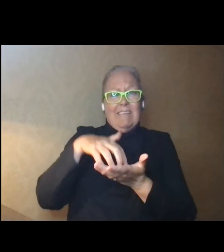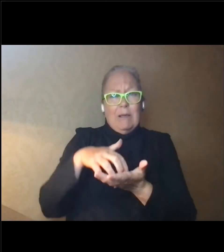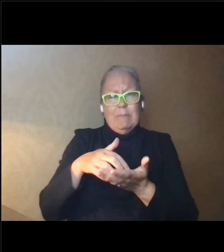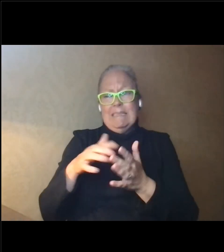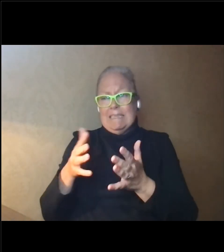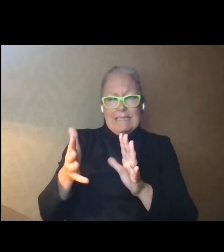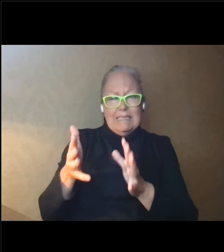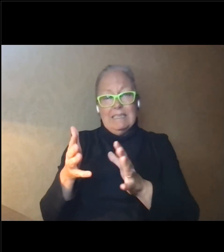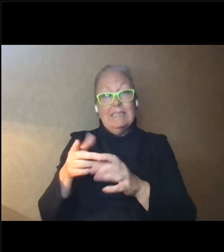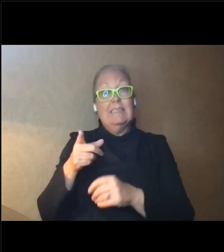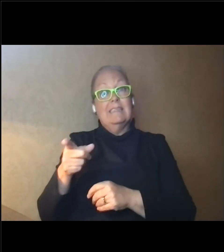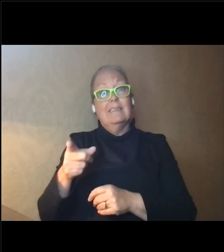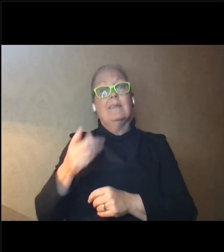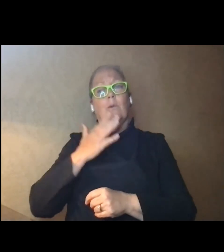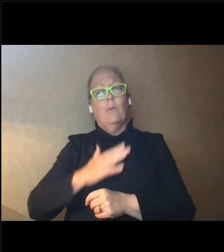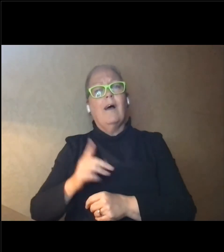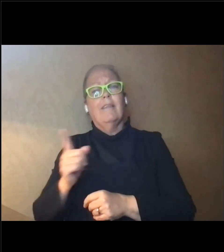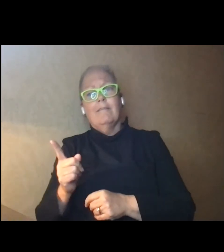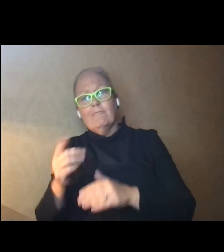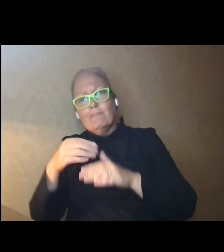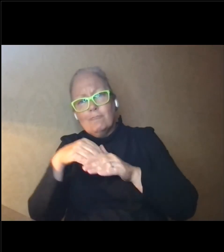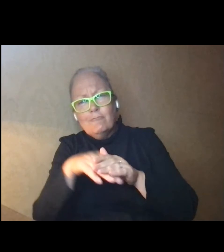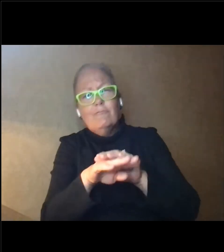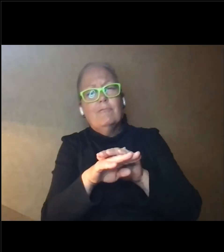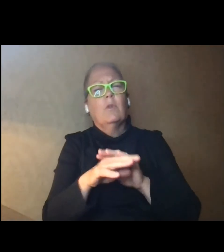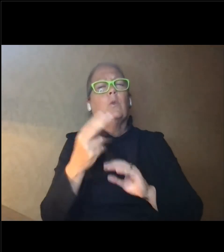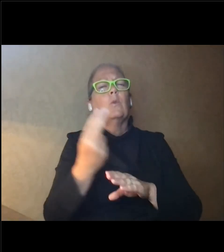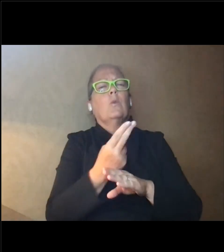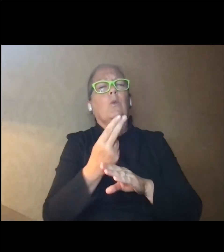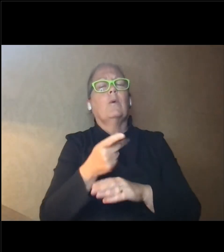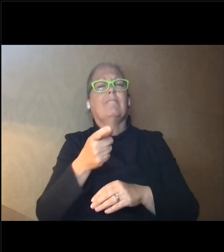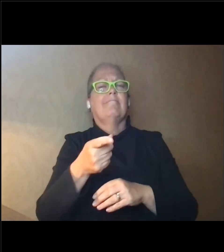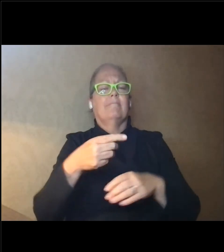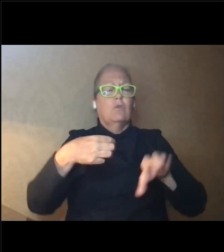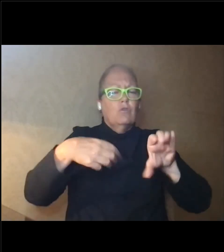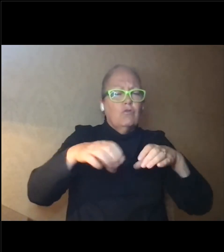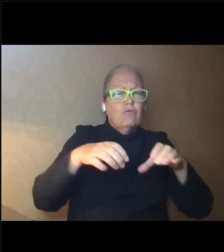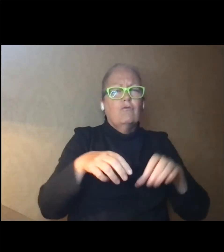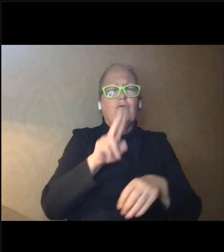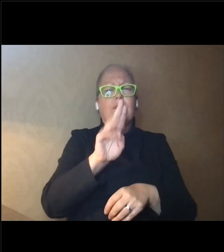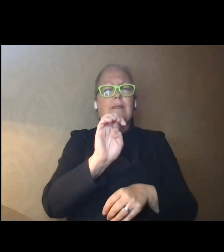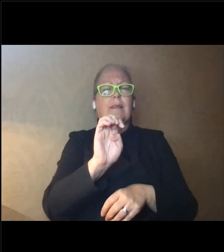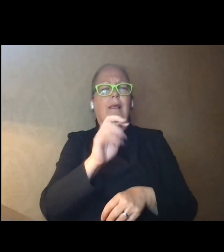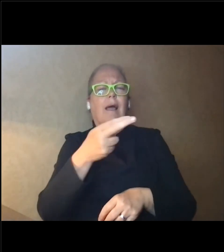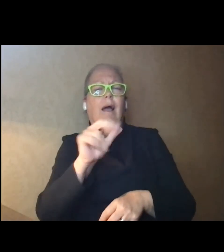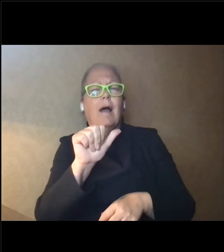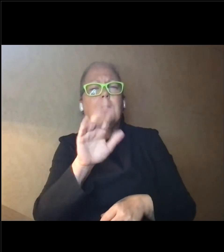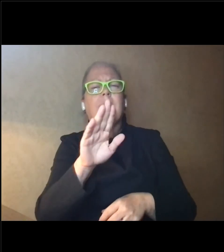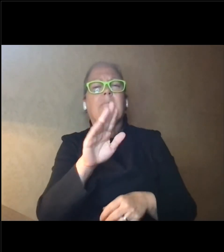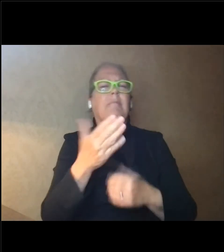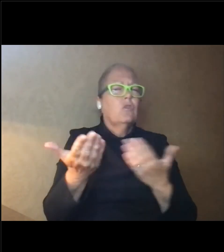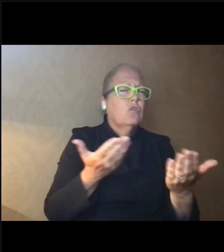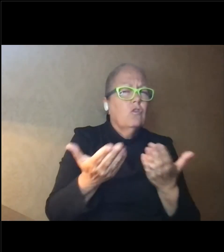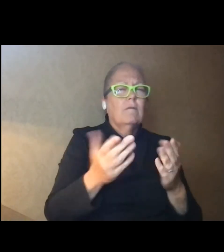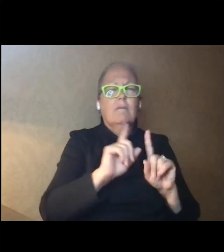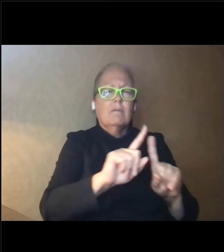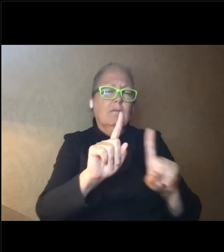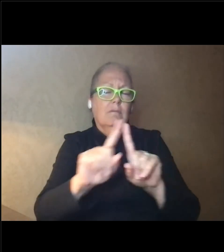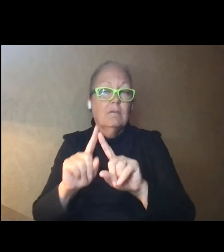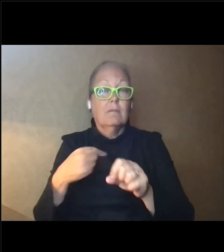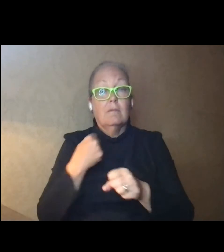of rehabilitation services, to recreate them, to use other sources. So we are working with